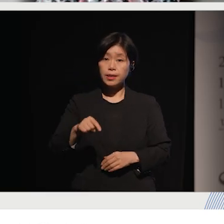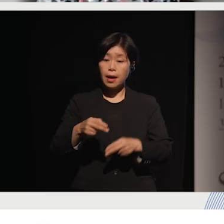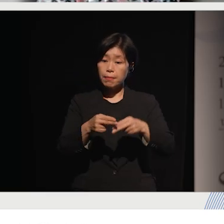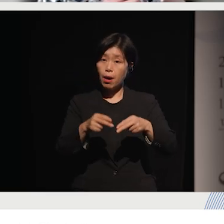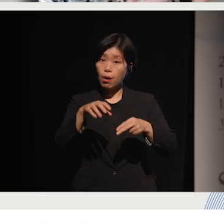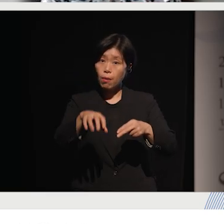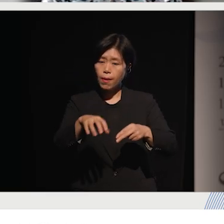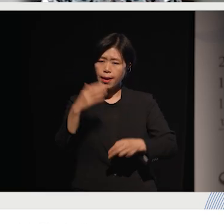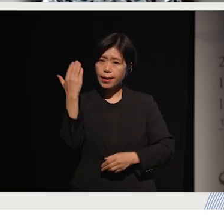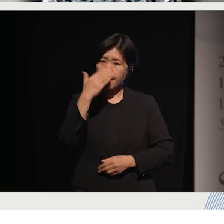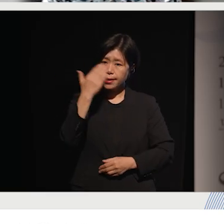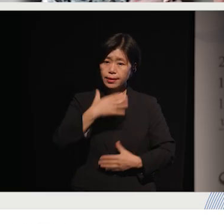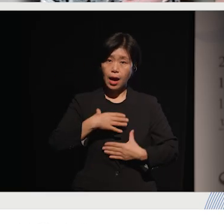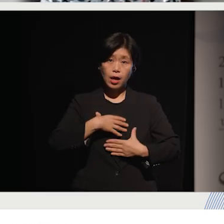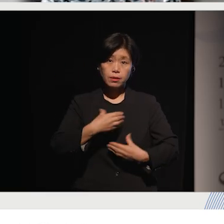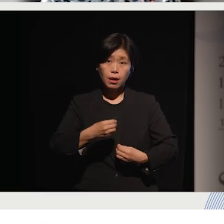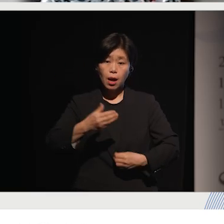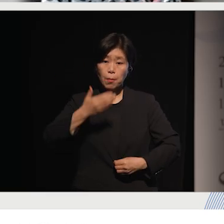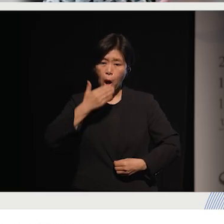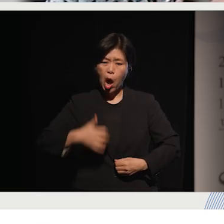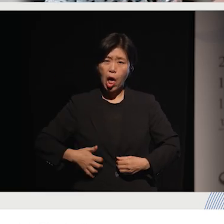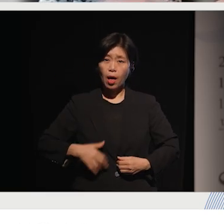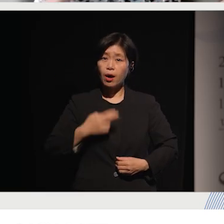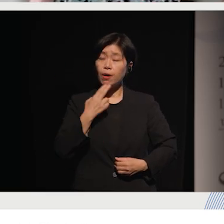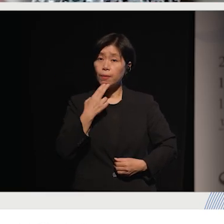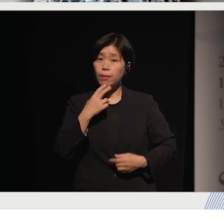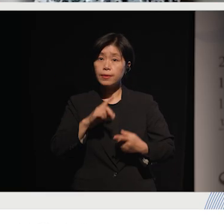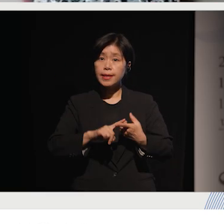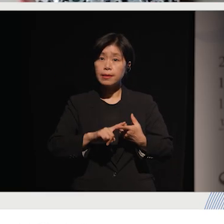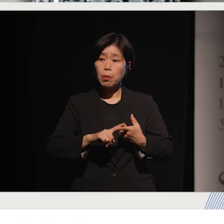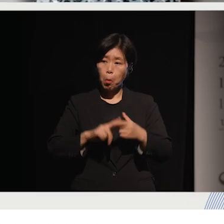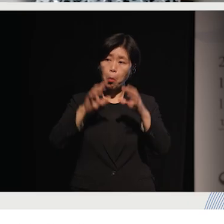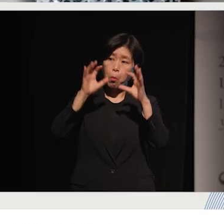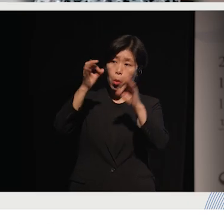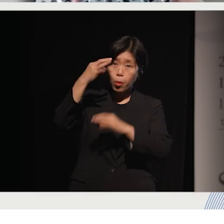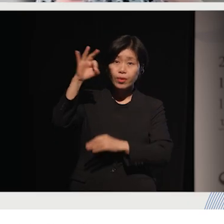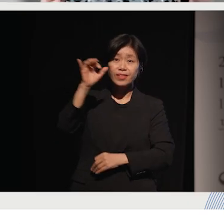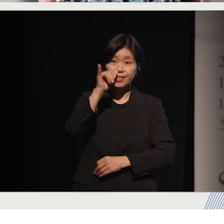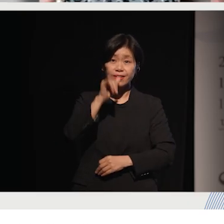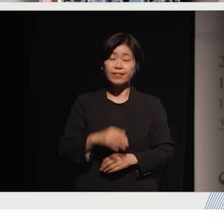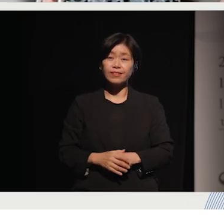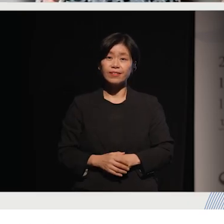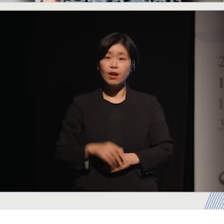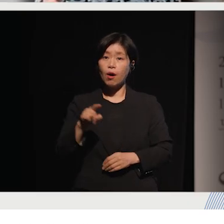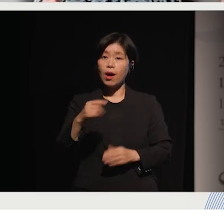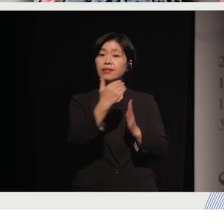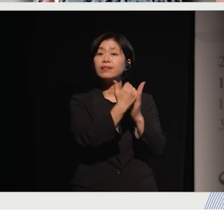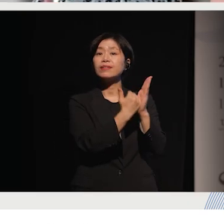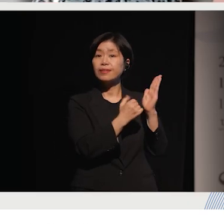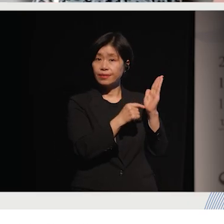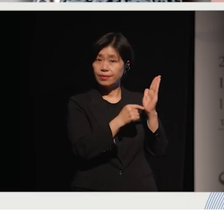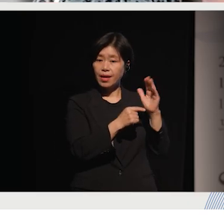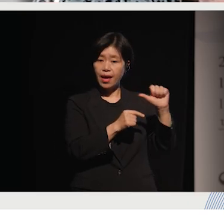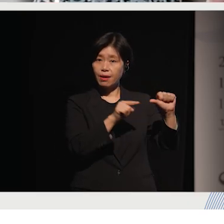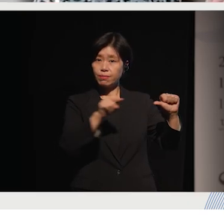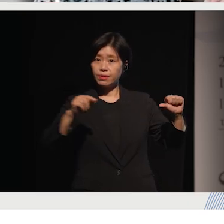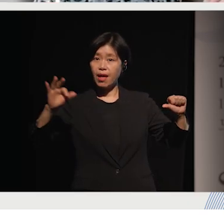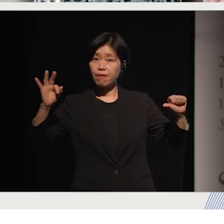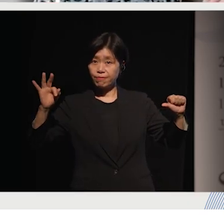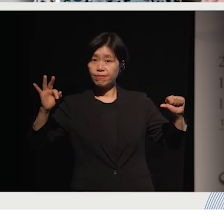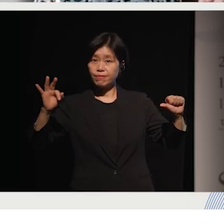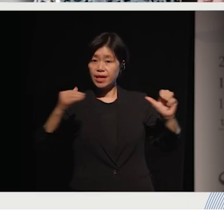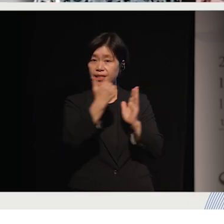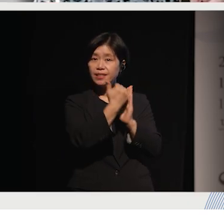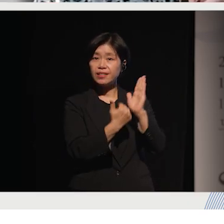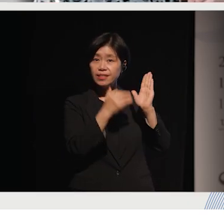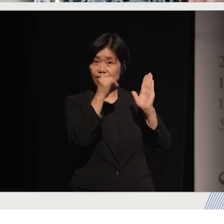grades are from the letter A, which is the first in our alphabet, to the letter F, which is the fifth or sixth